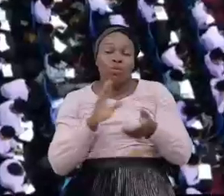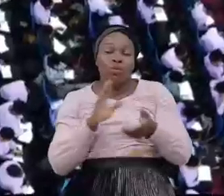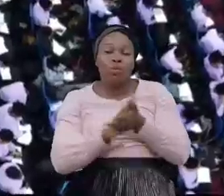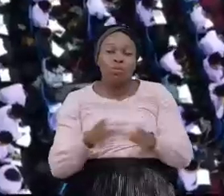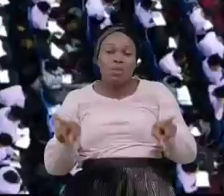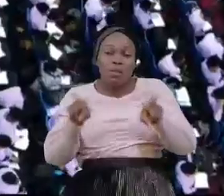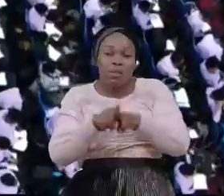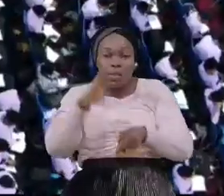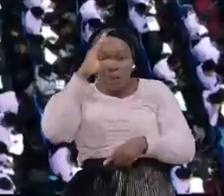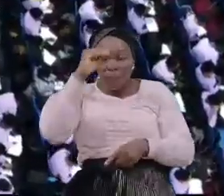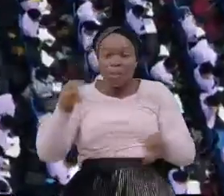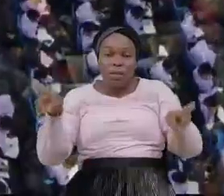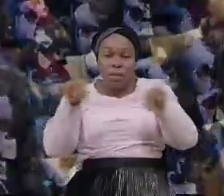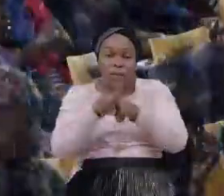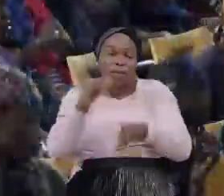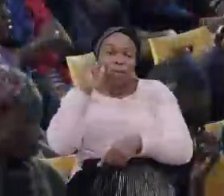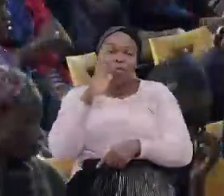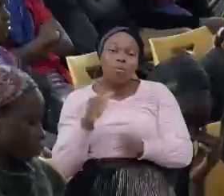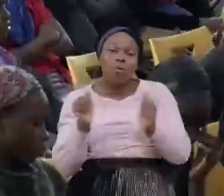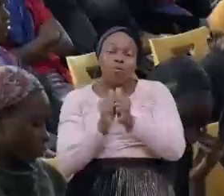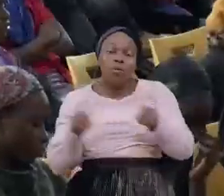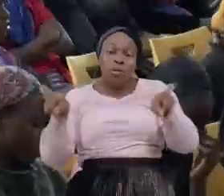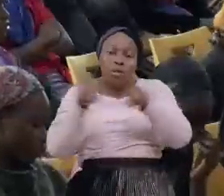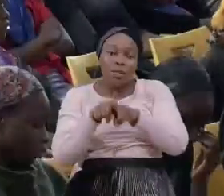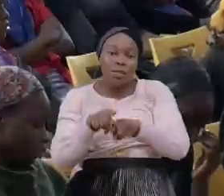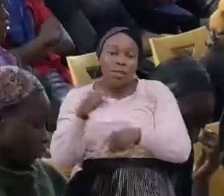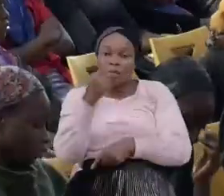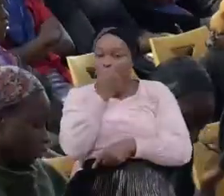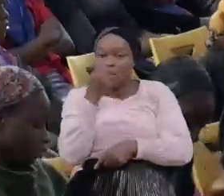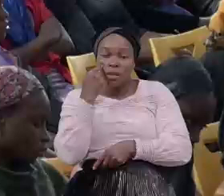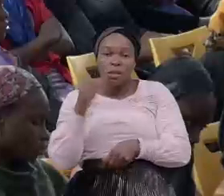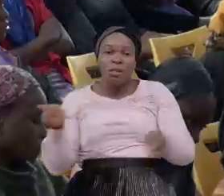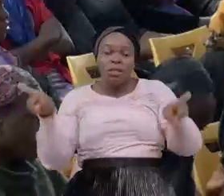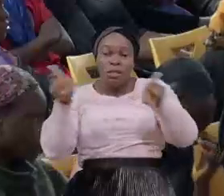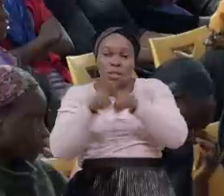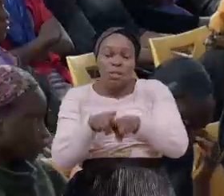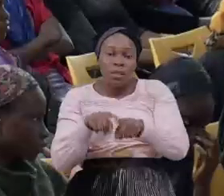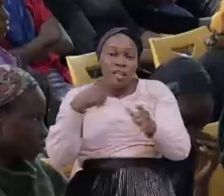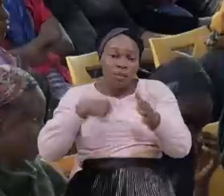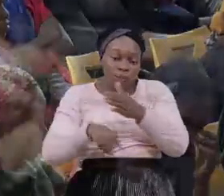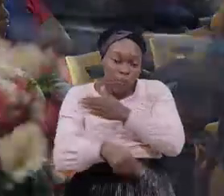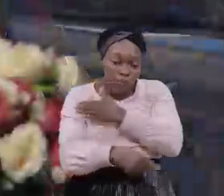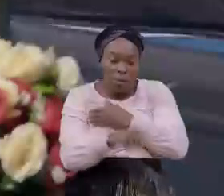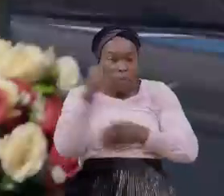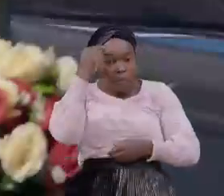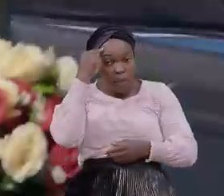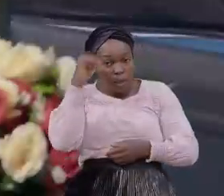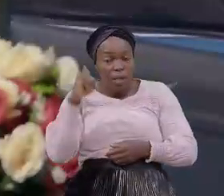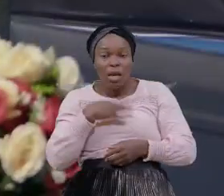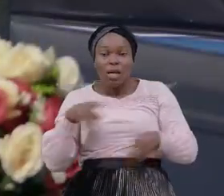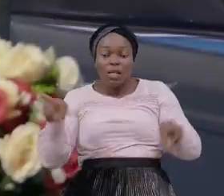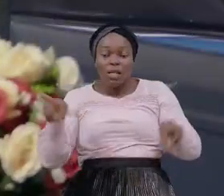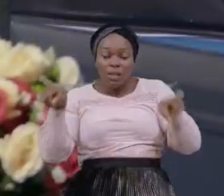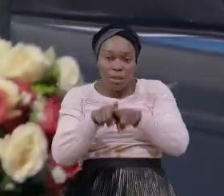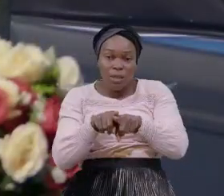same sight, with the same insight, with the same fear, with the same fretting.